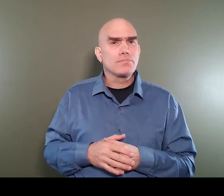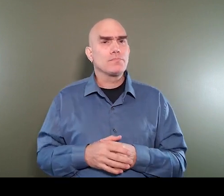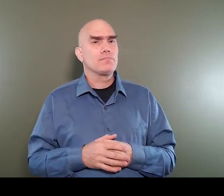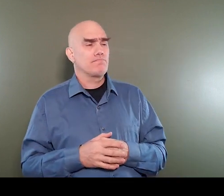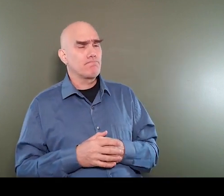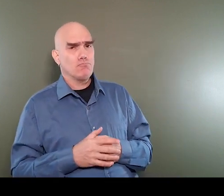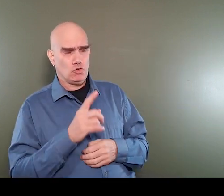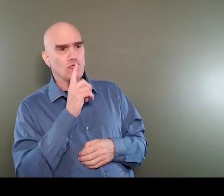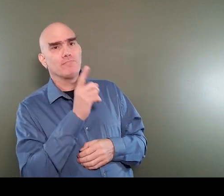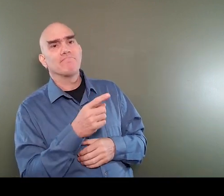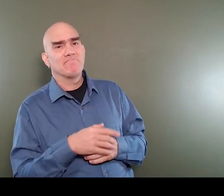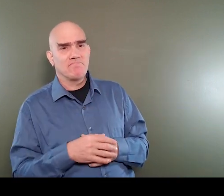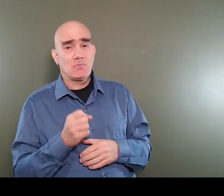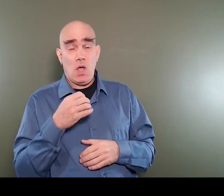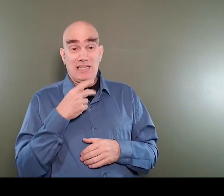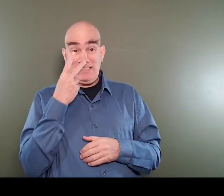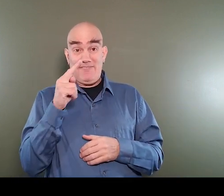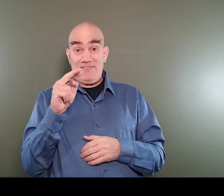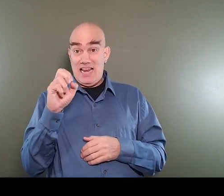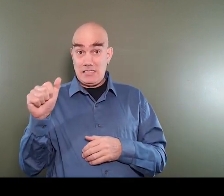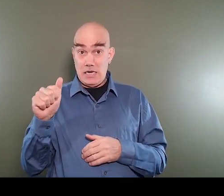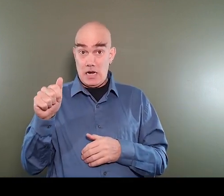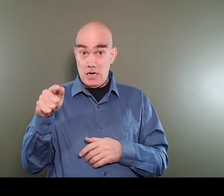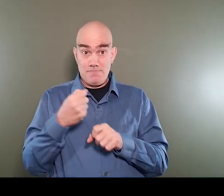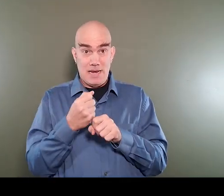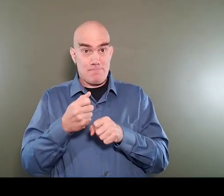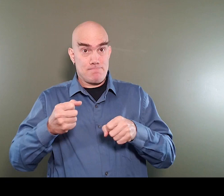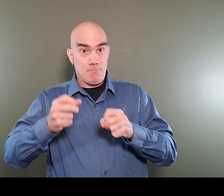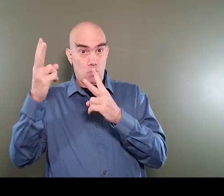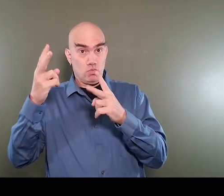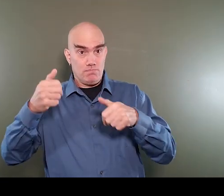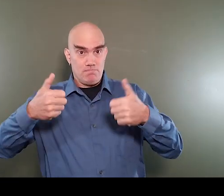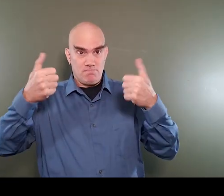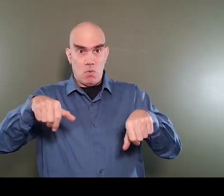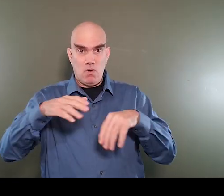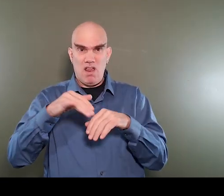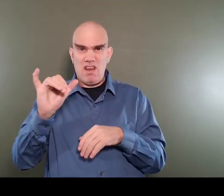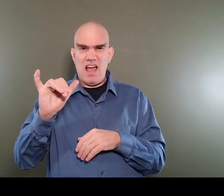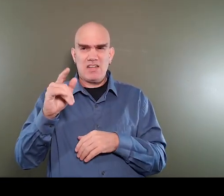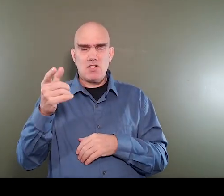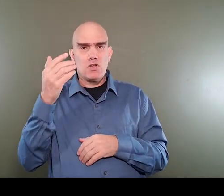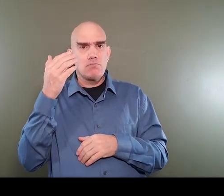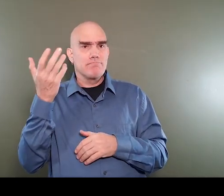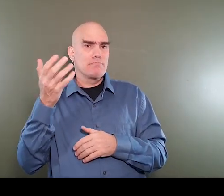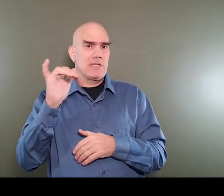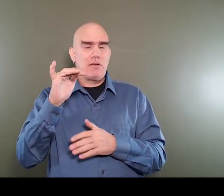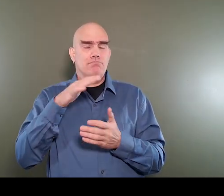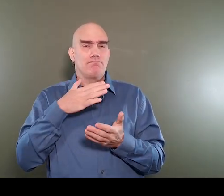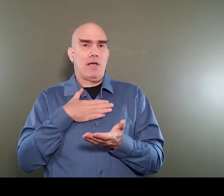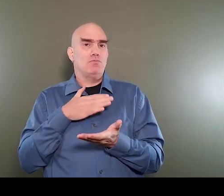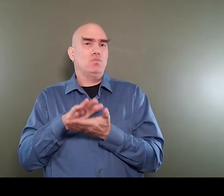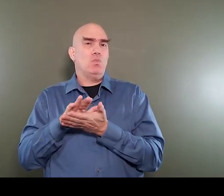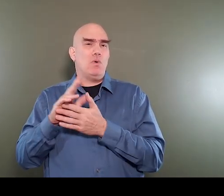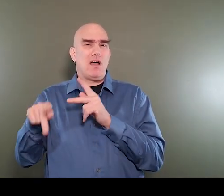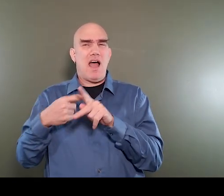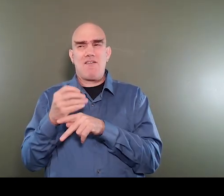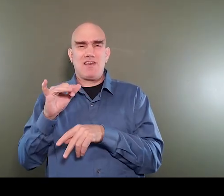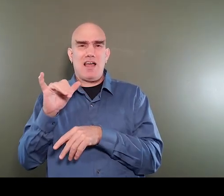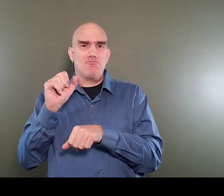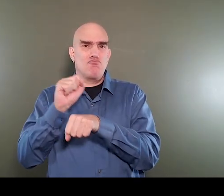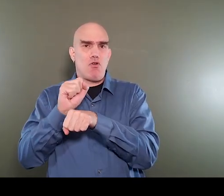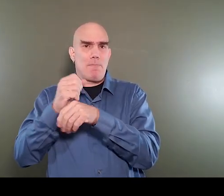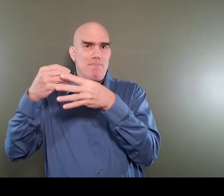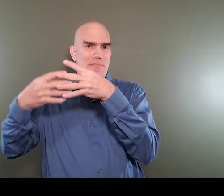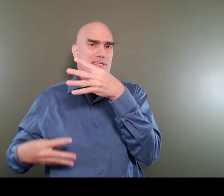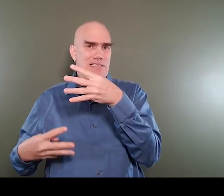this project? Sure. So I had seen Vanessa had made a post on like my school's kind of